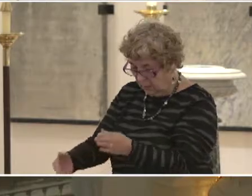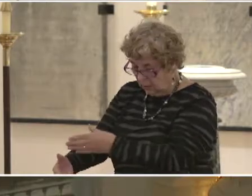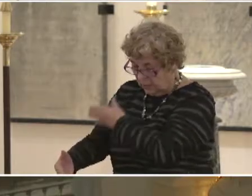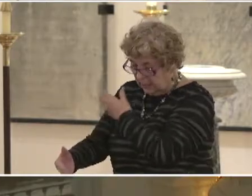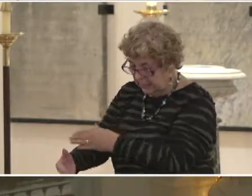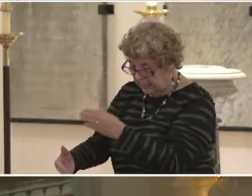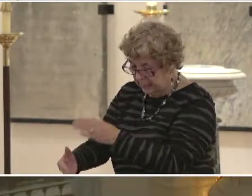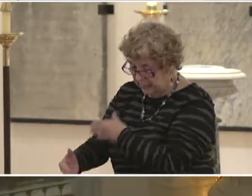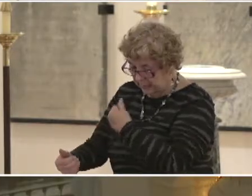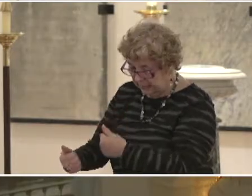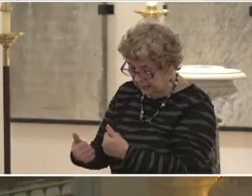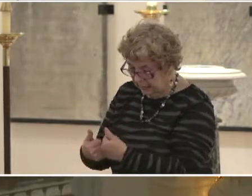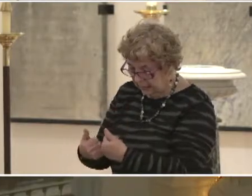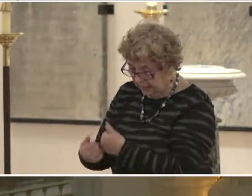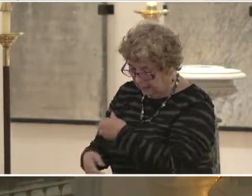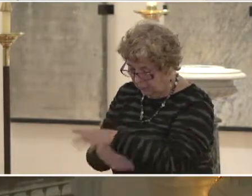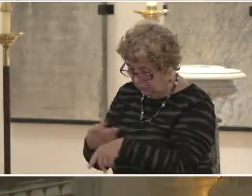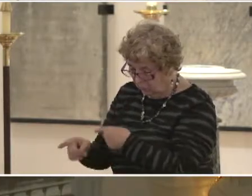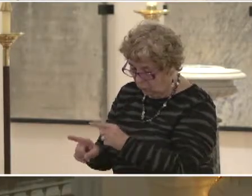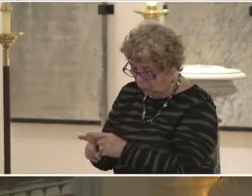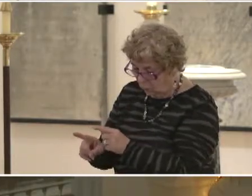while doubting the presence of God.